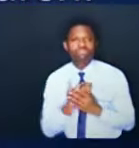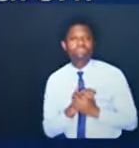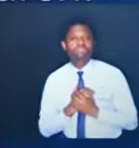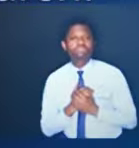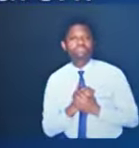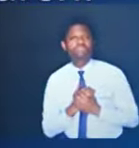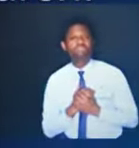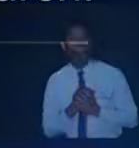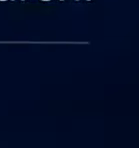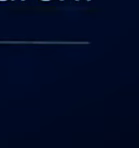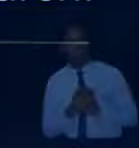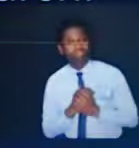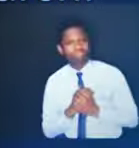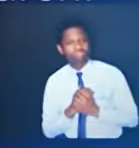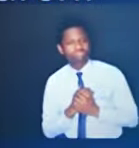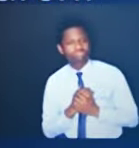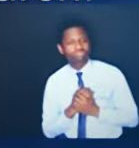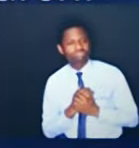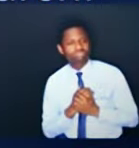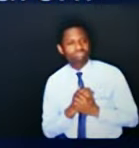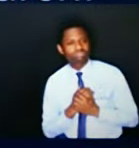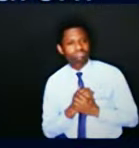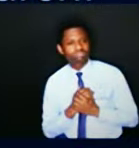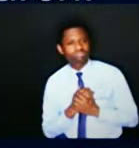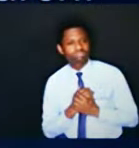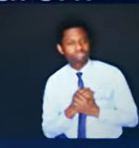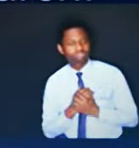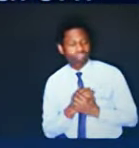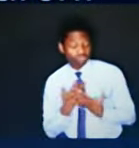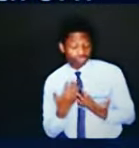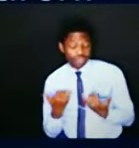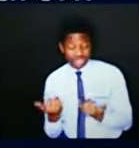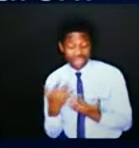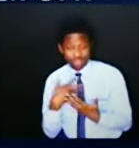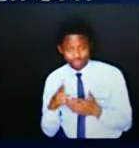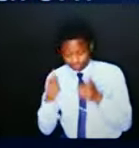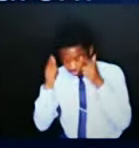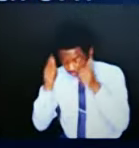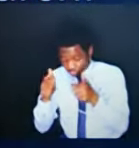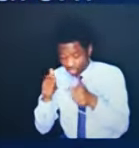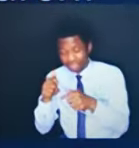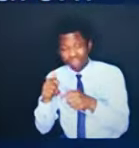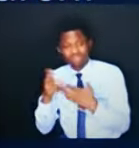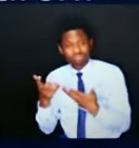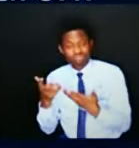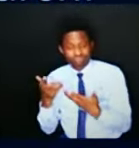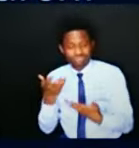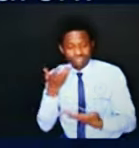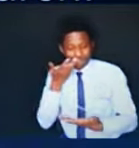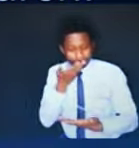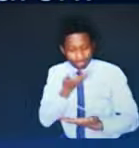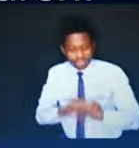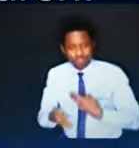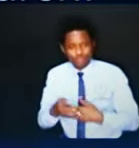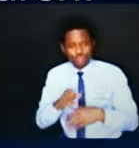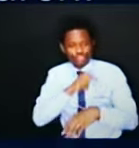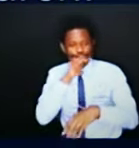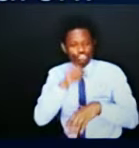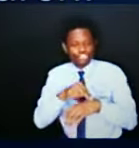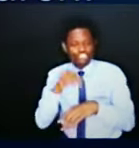hweso pa e de ma sori no so ade ye ne na brabo. So now we will look at the birth of the nation of